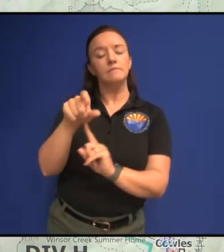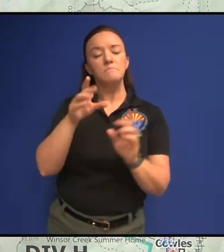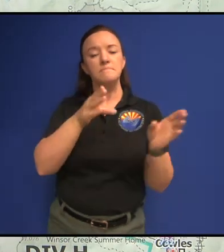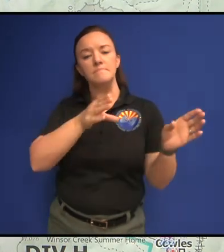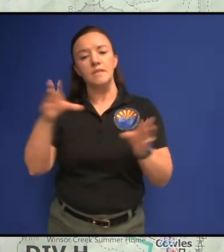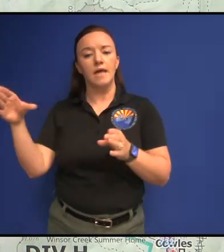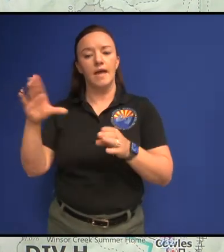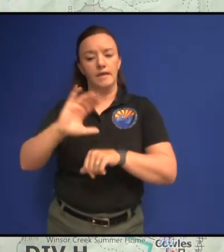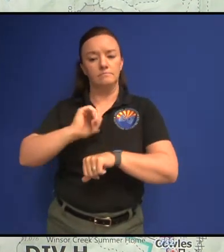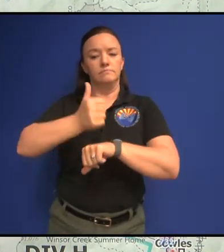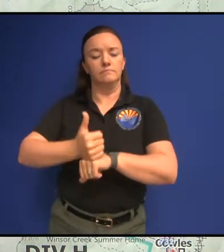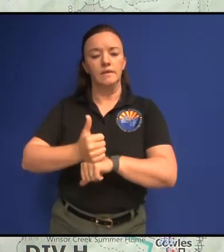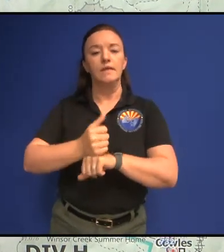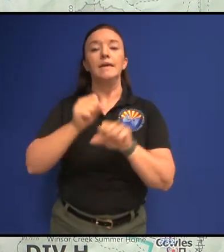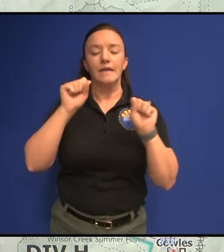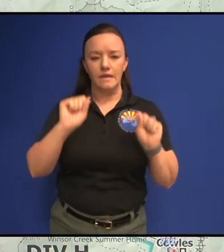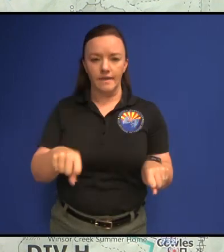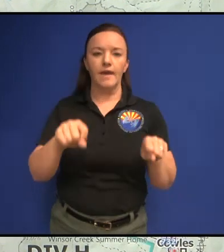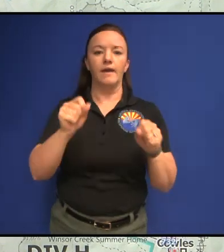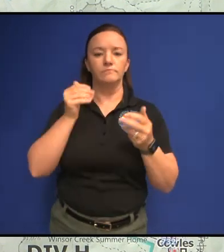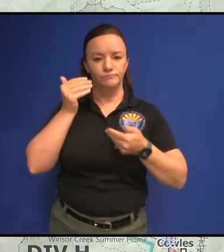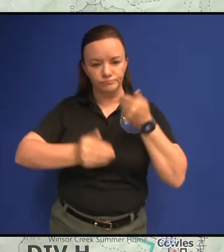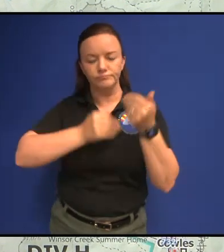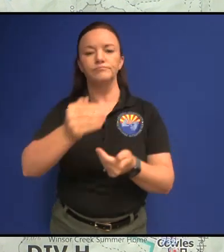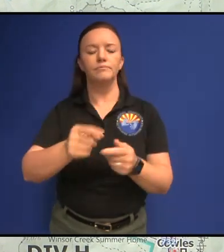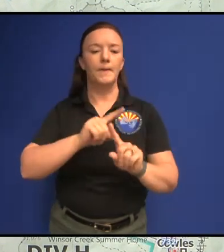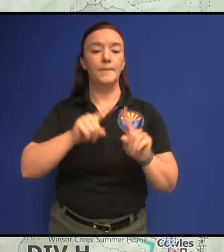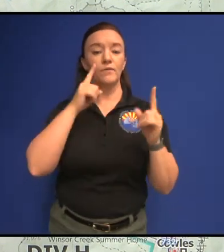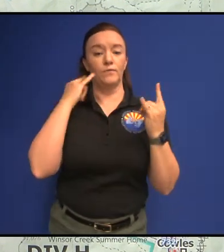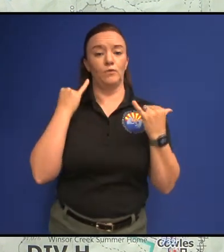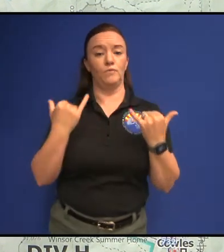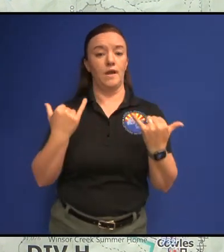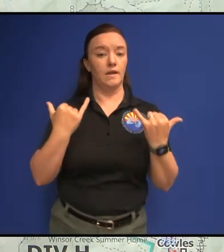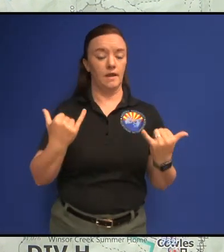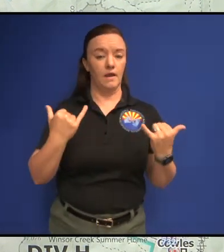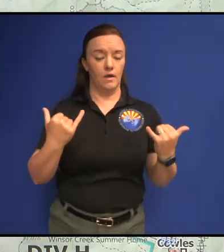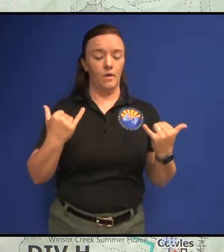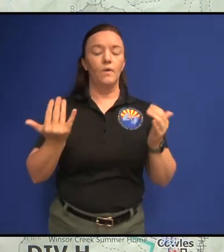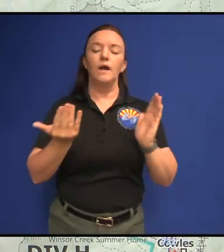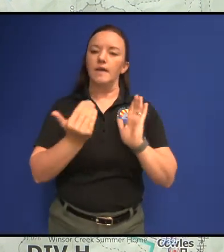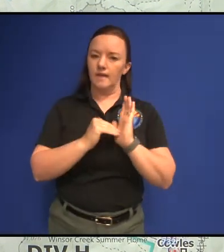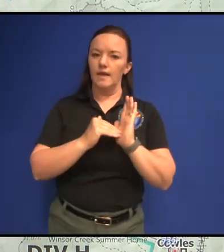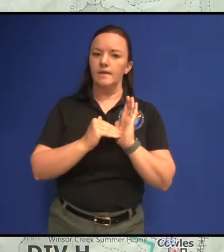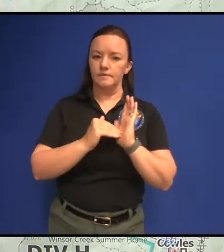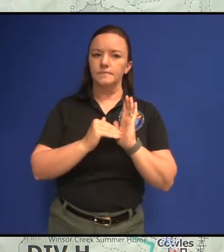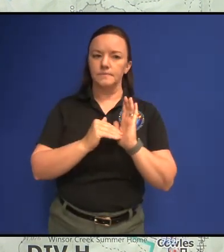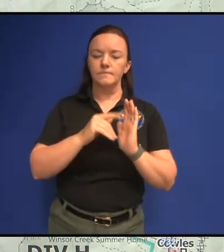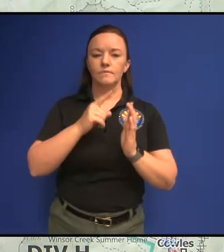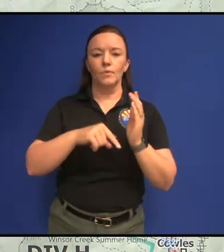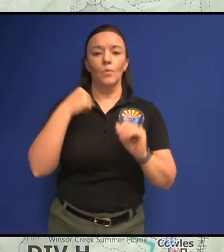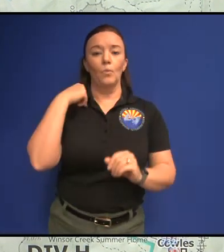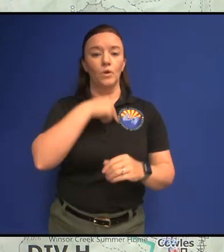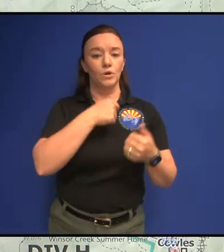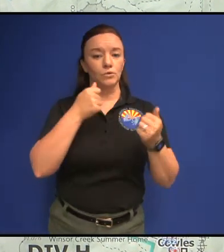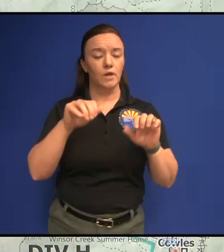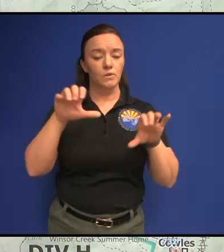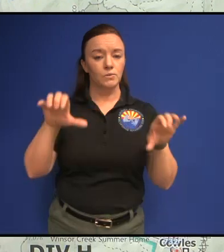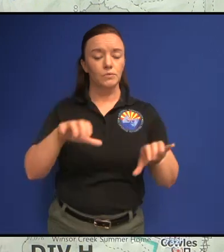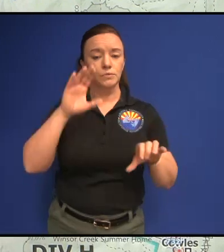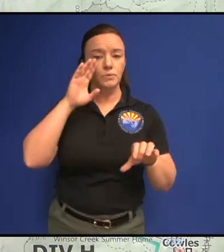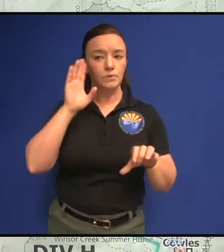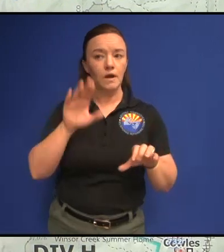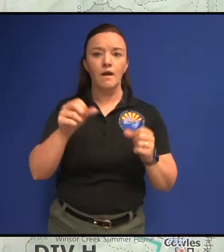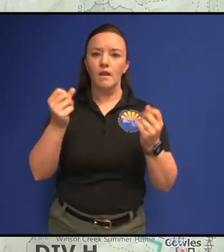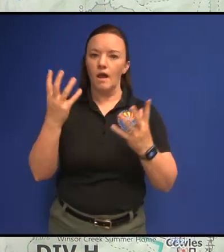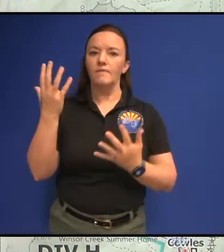plans to put that in action. But right now, again, looking at what we're trying to do, you know, a lot of